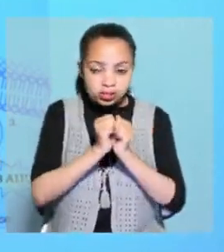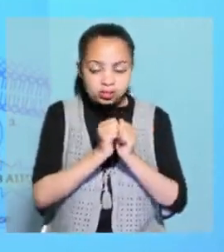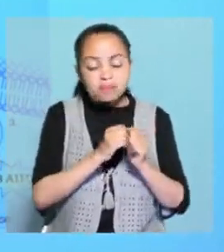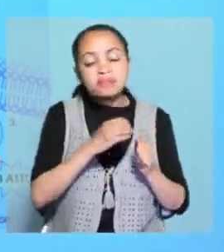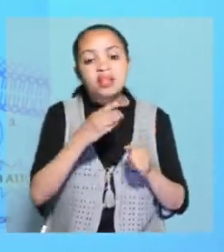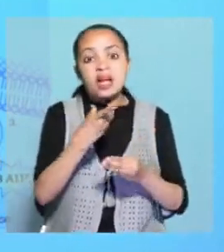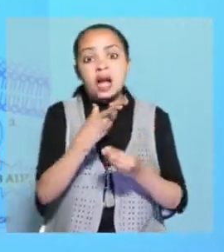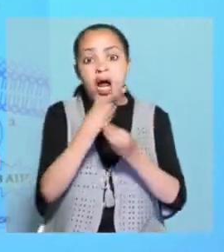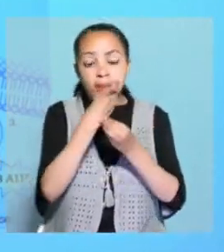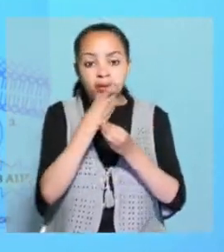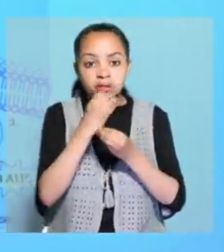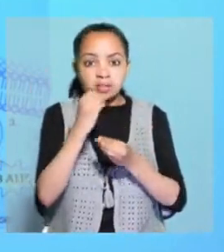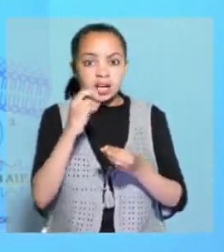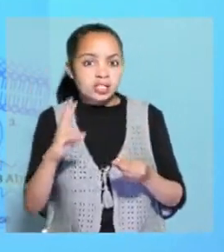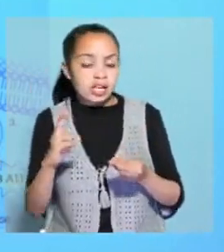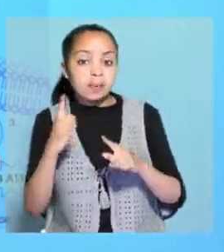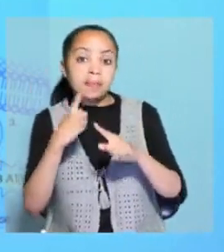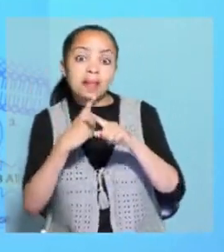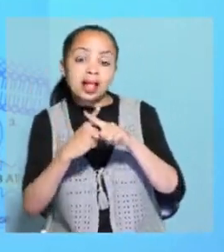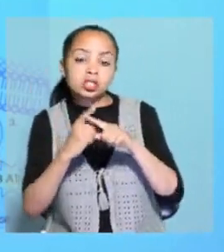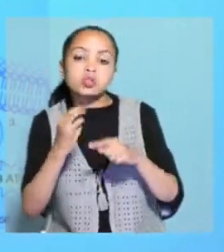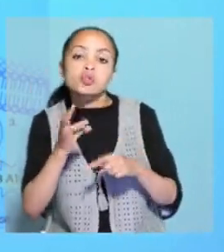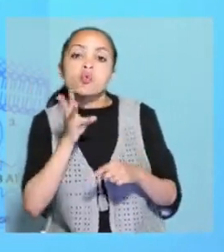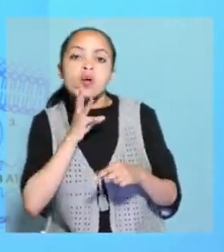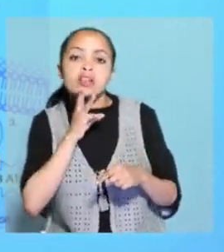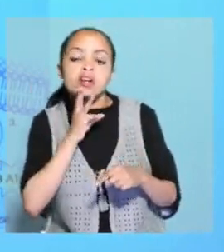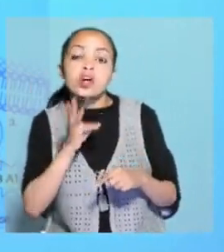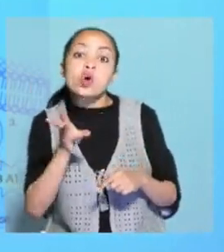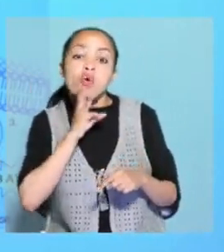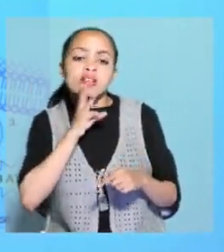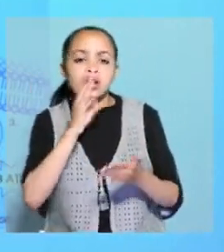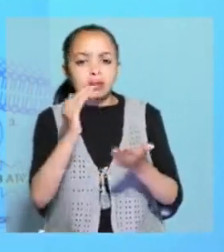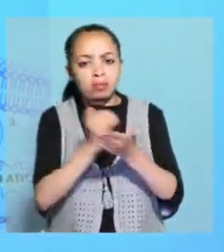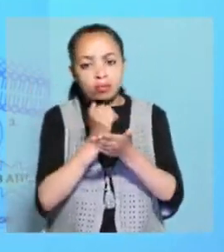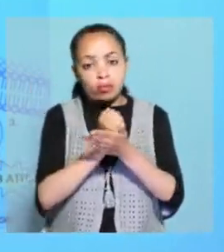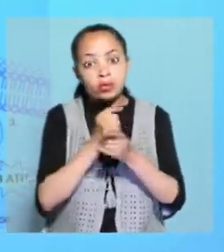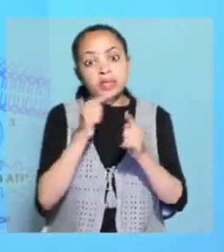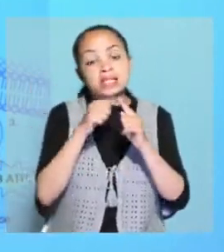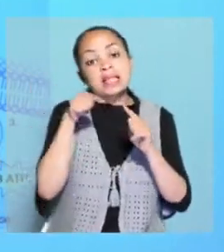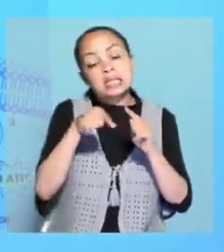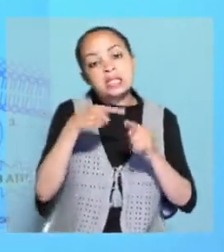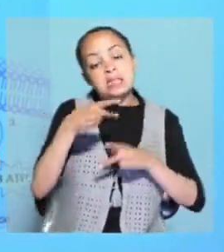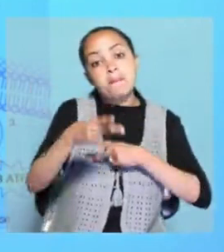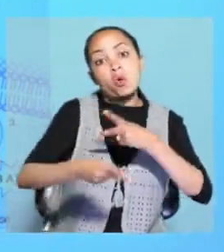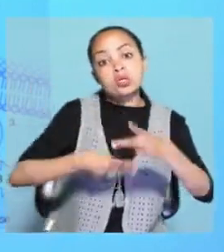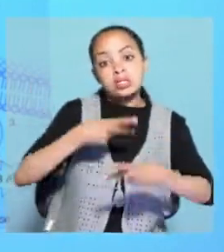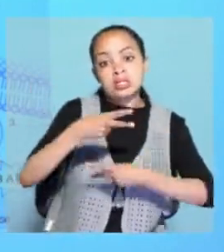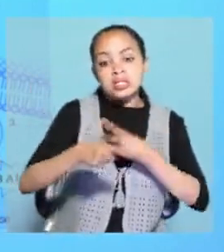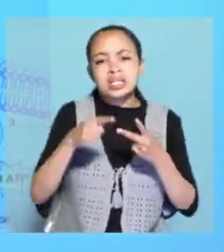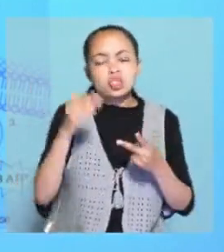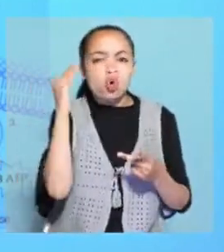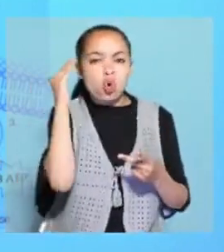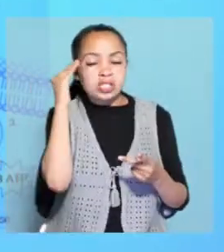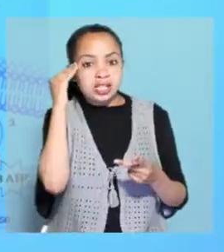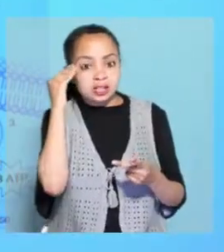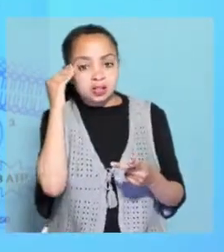carbon dioxide plus that of water, where water is produced in this process. It is considered